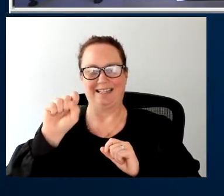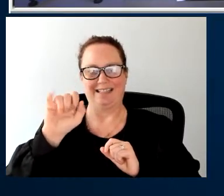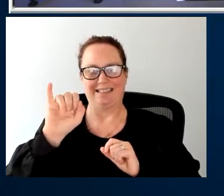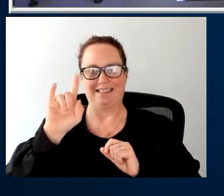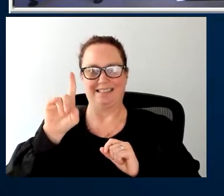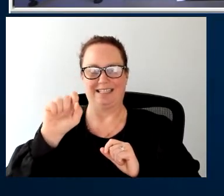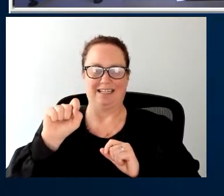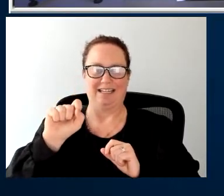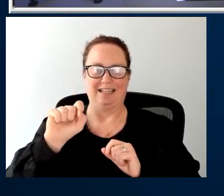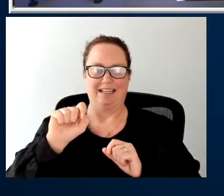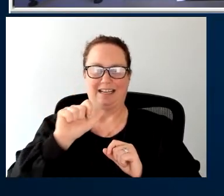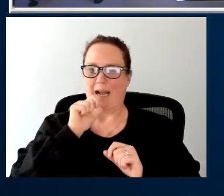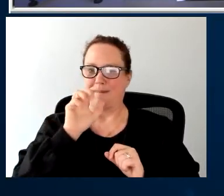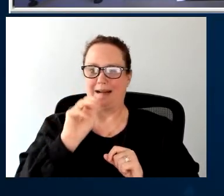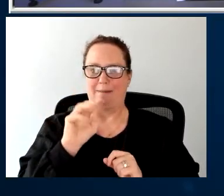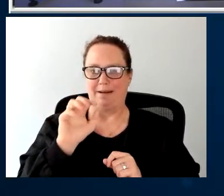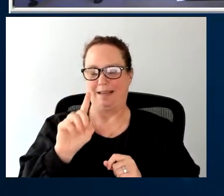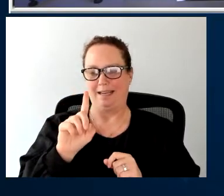I'm not an MD.